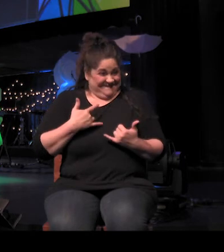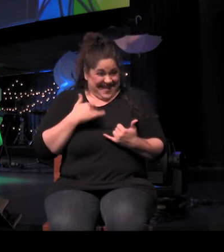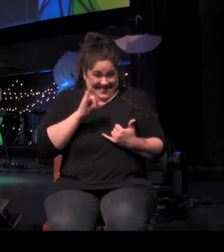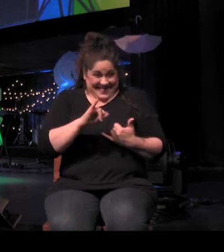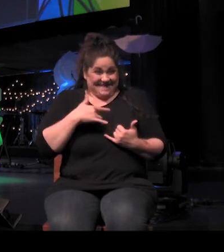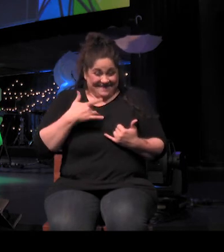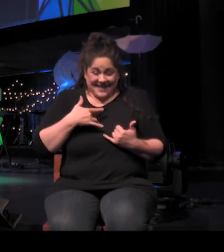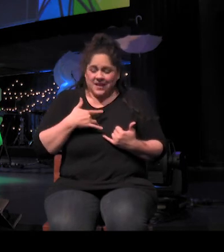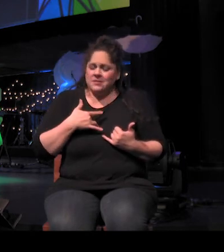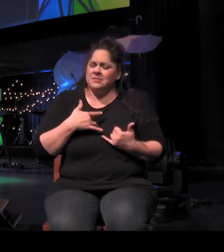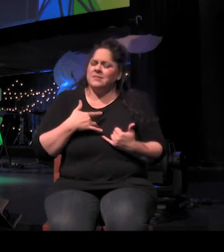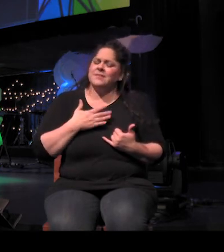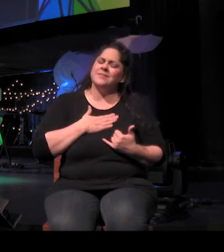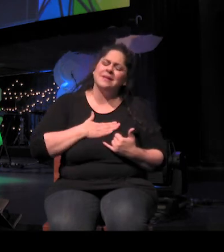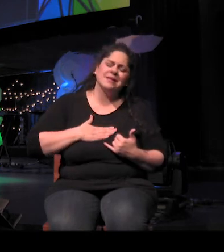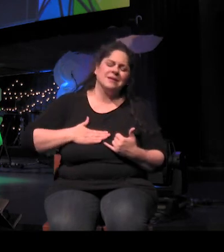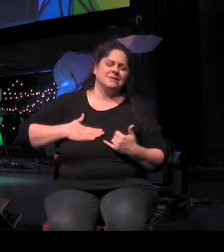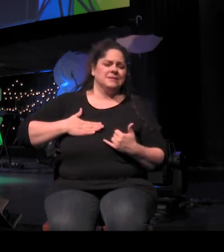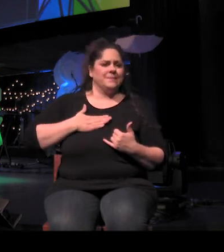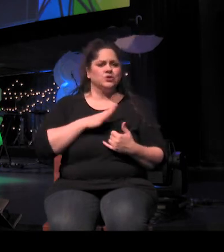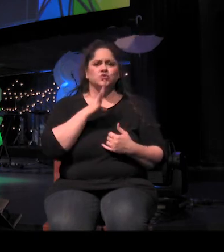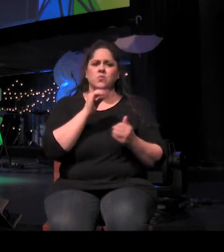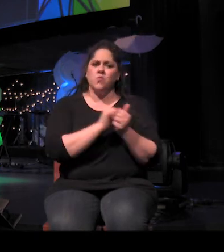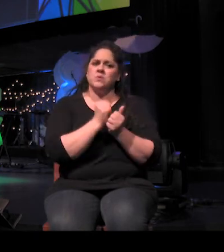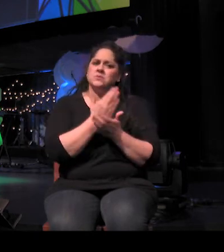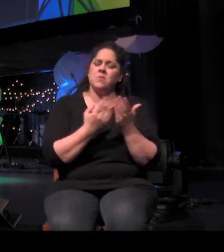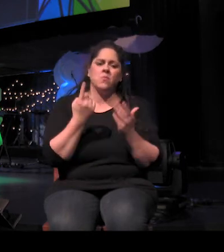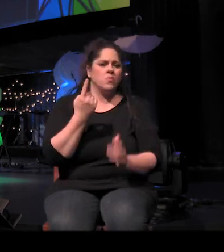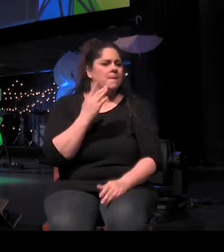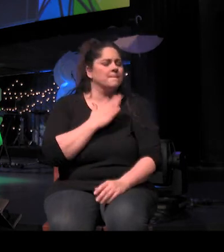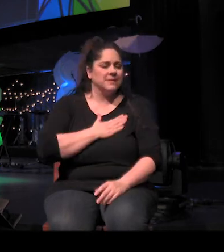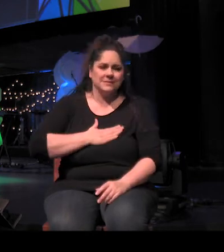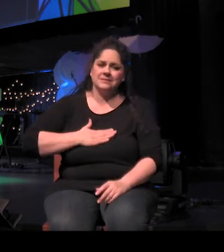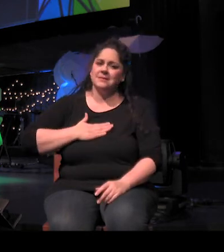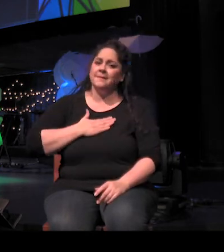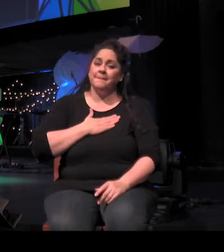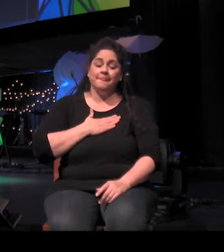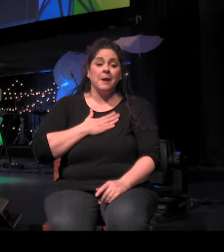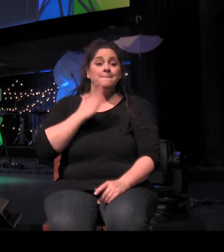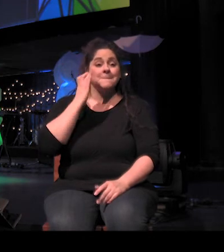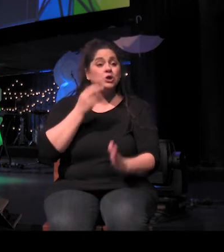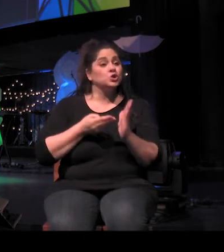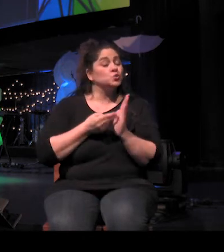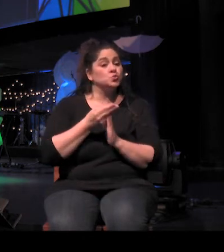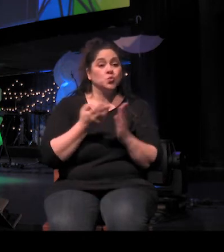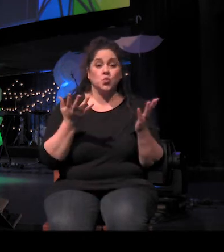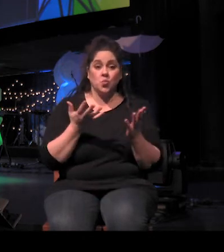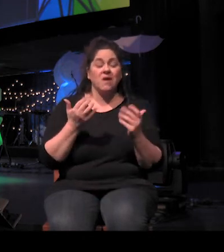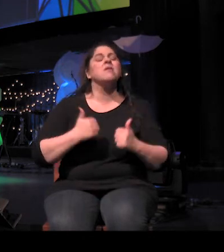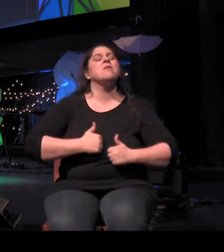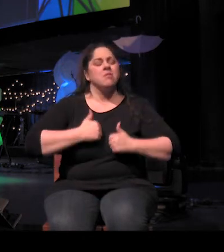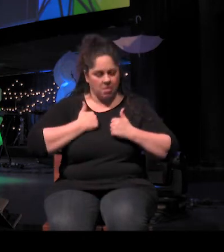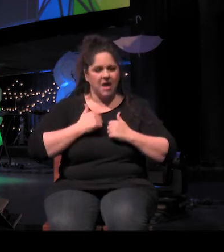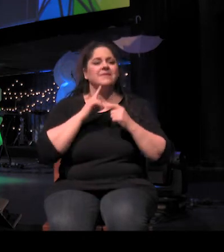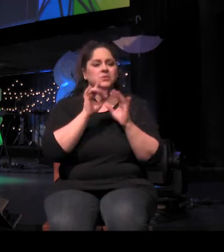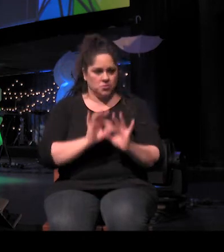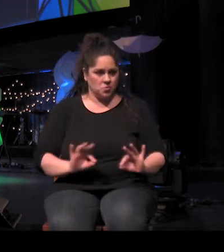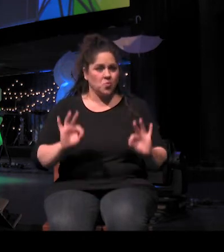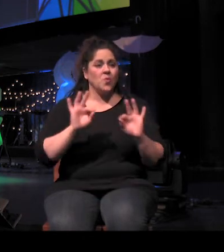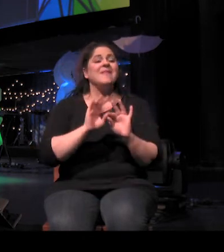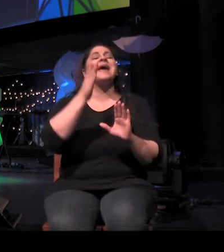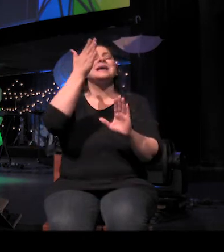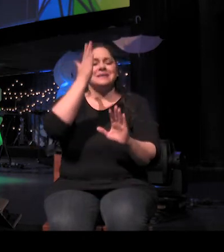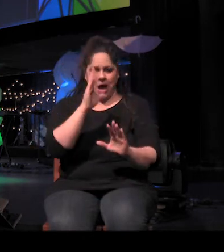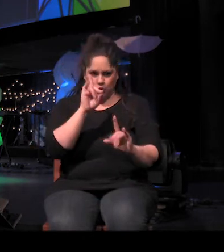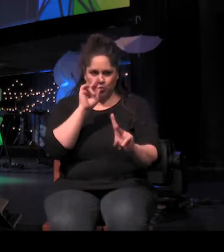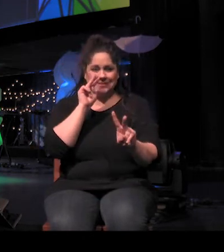struggling with those kind of thoughts, please talk to somebody. The truth is, life is worth living. God does see you. He loves